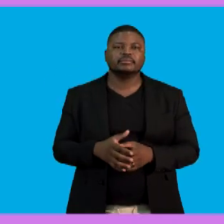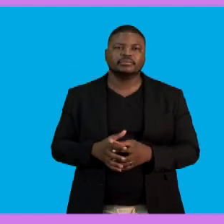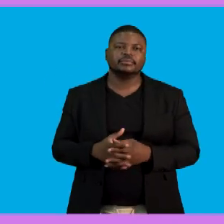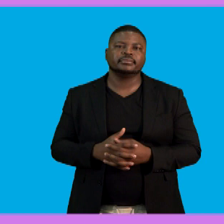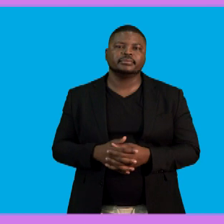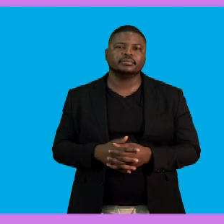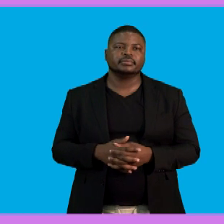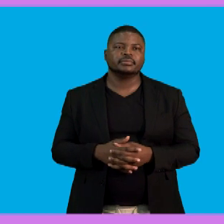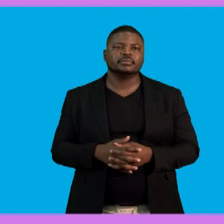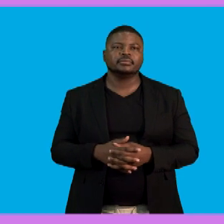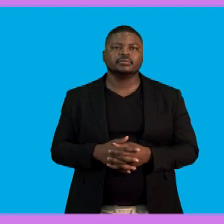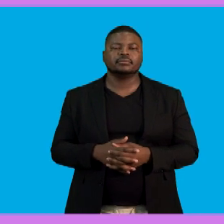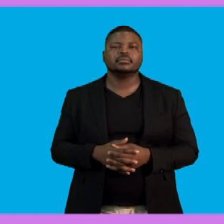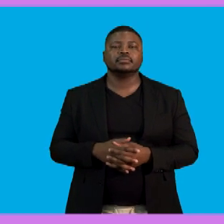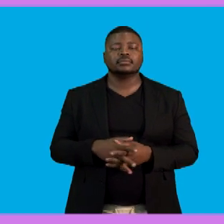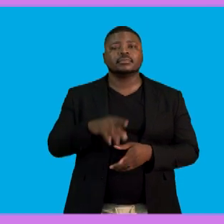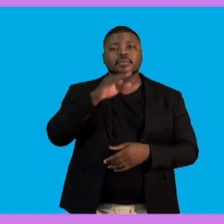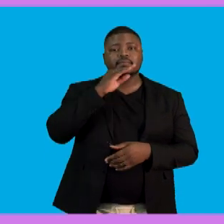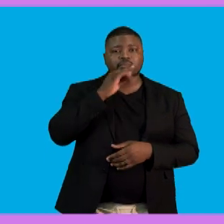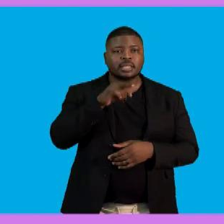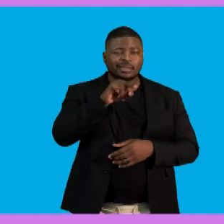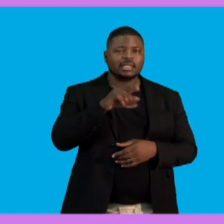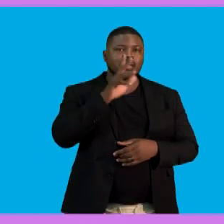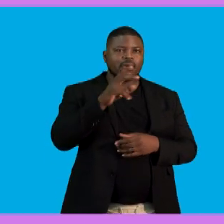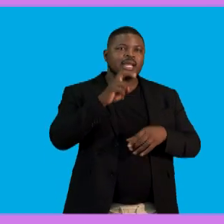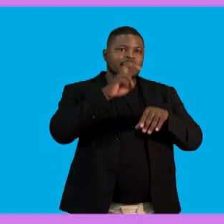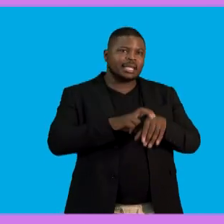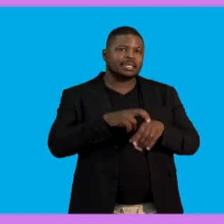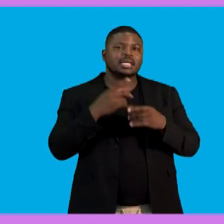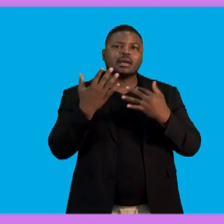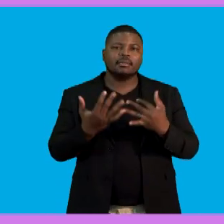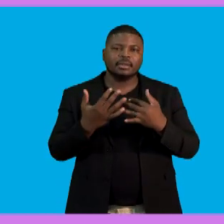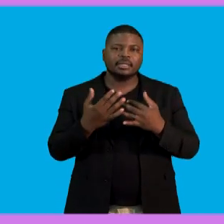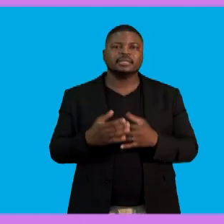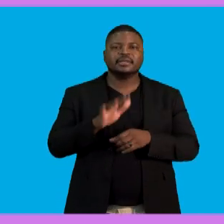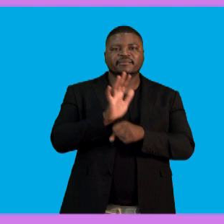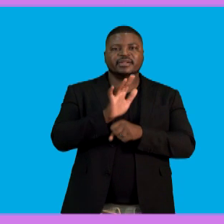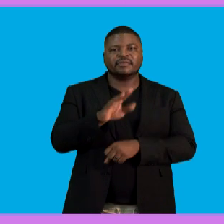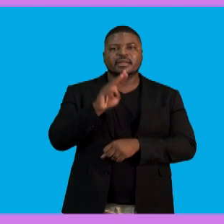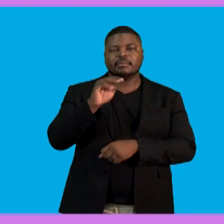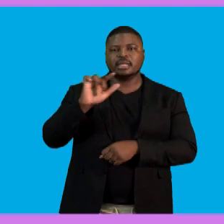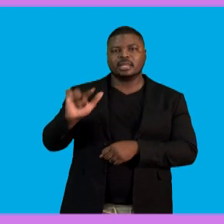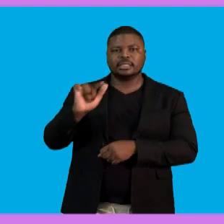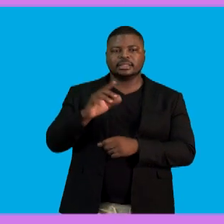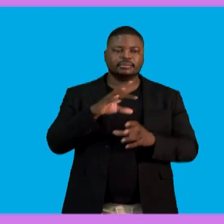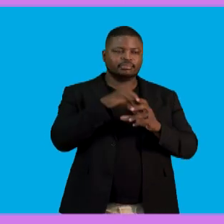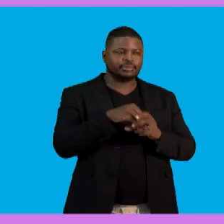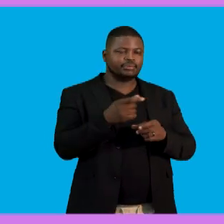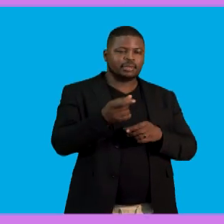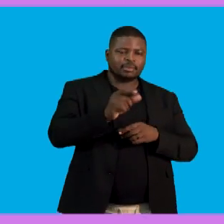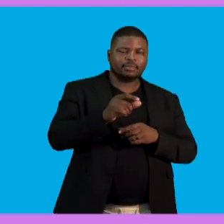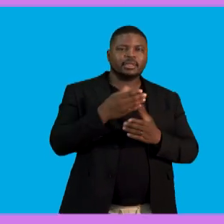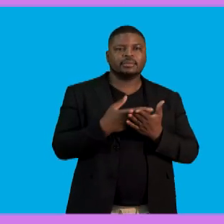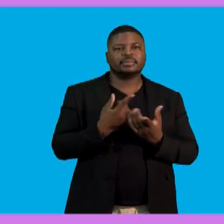So it's 15 milliliters. So it means the recipe will require 15 milliliters of this baking, this